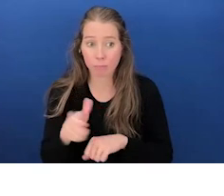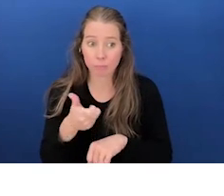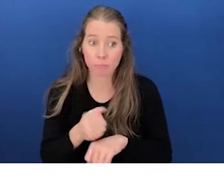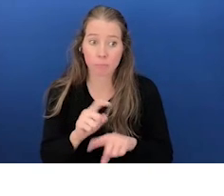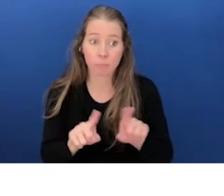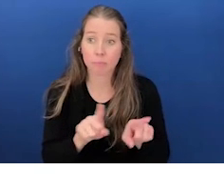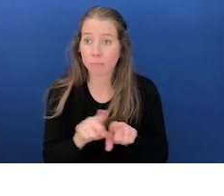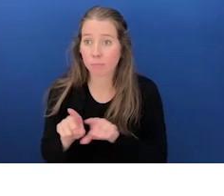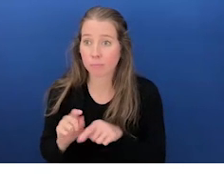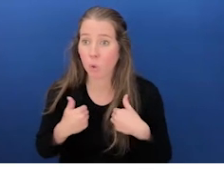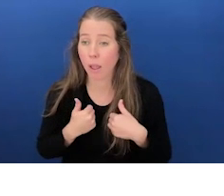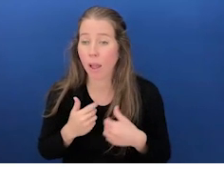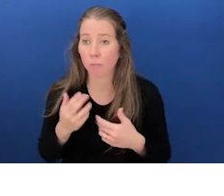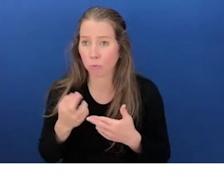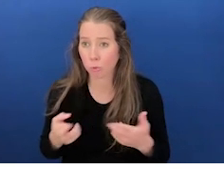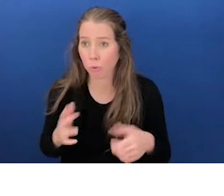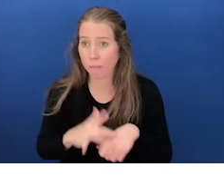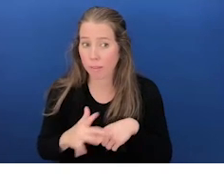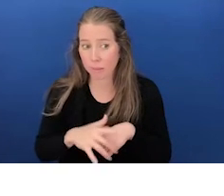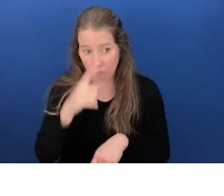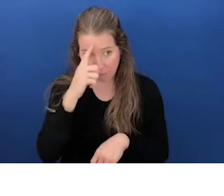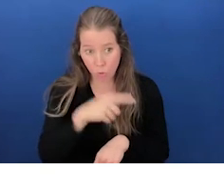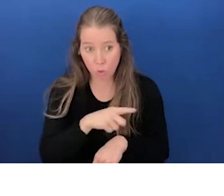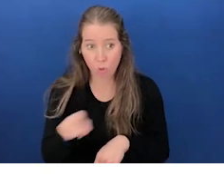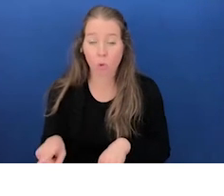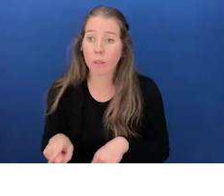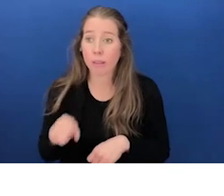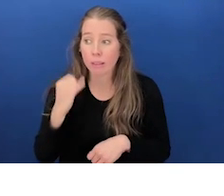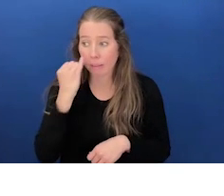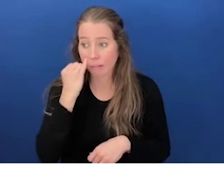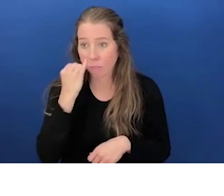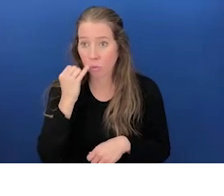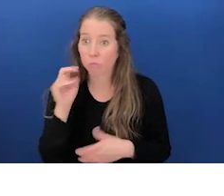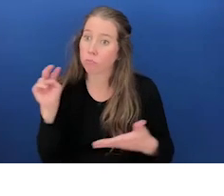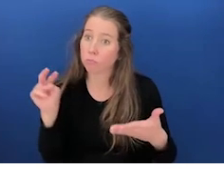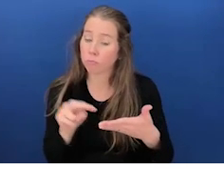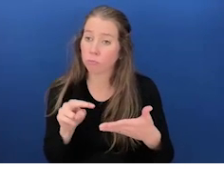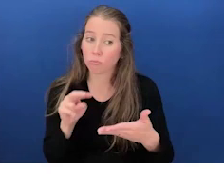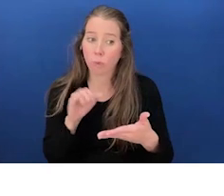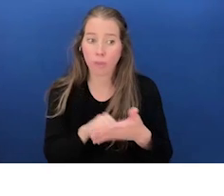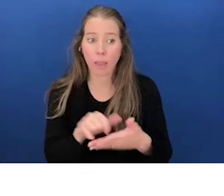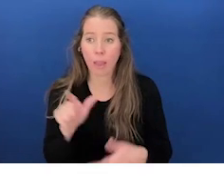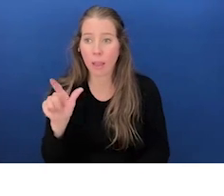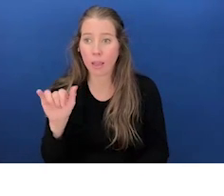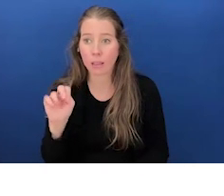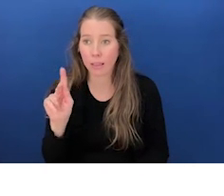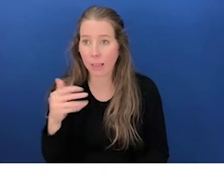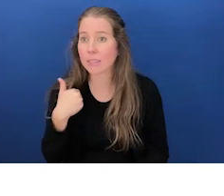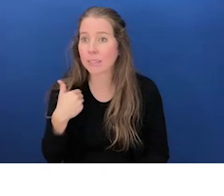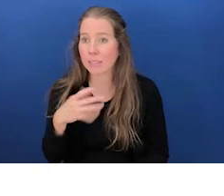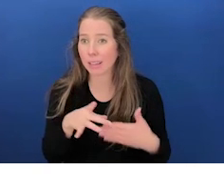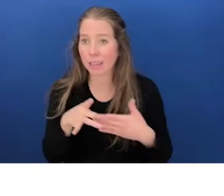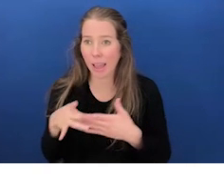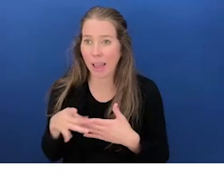also a resource available to you. If you look into that link, there's a guide that will help